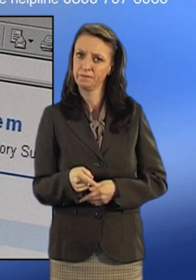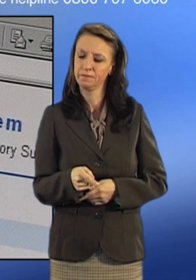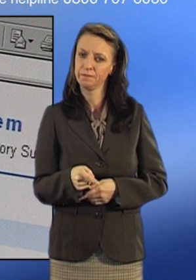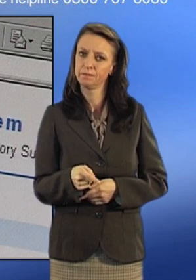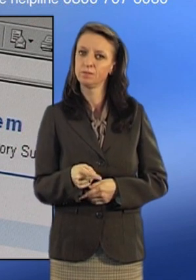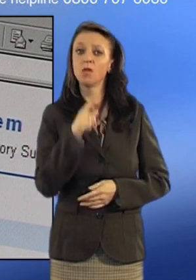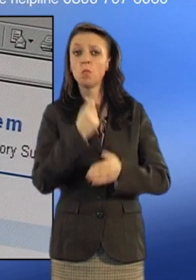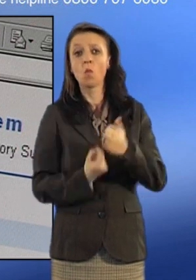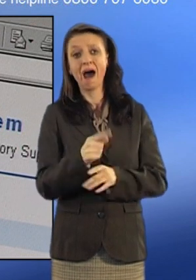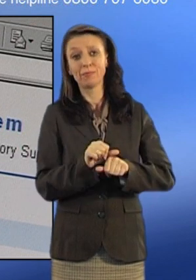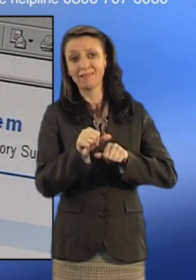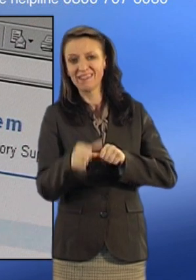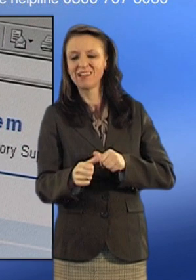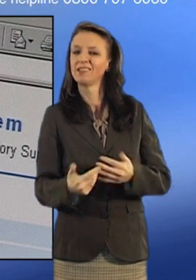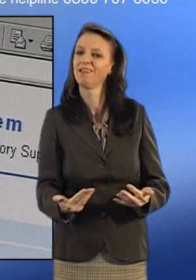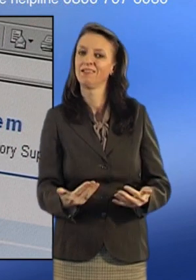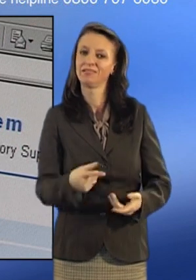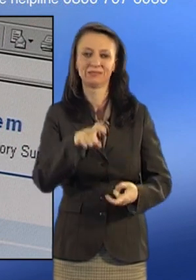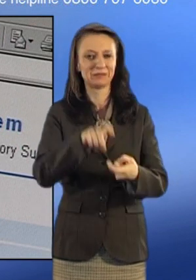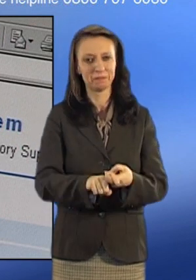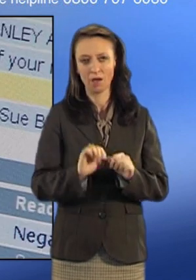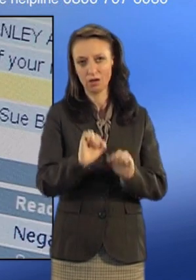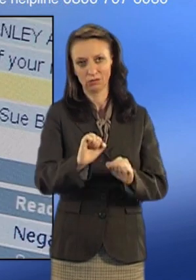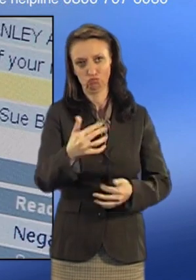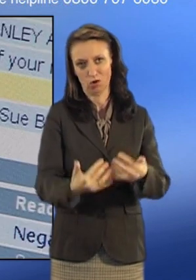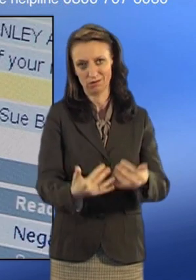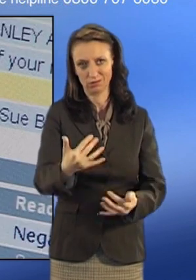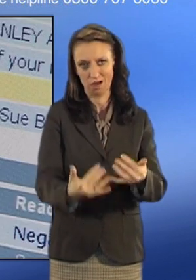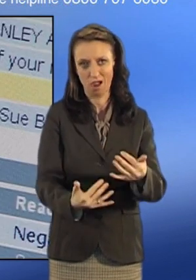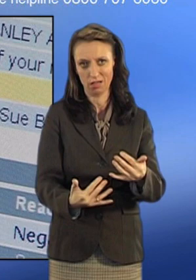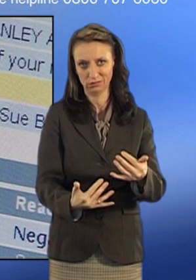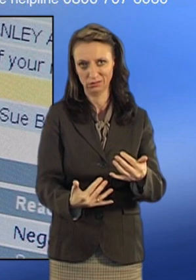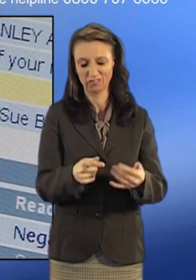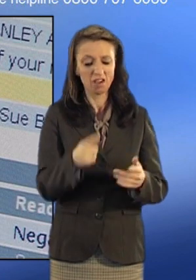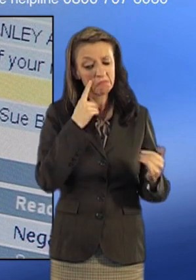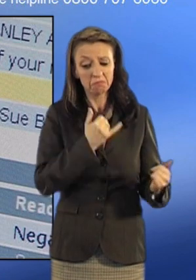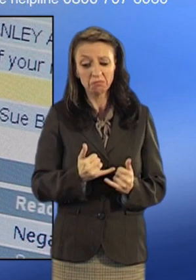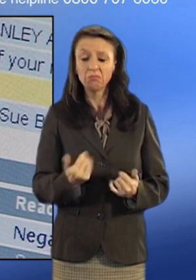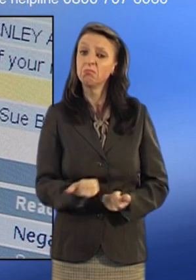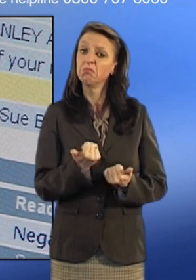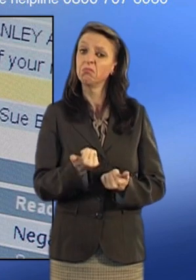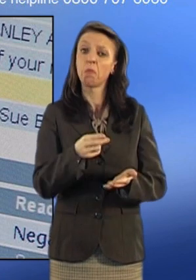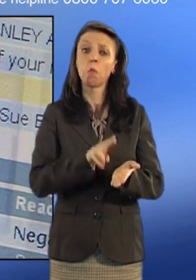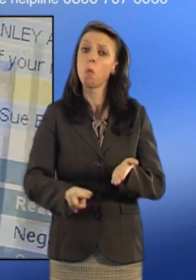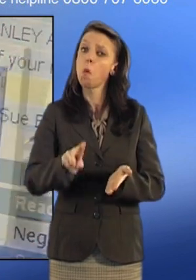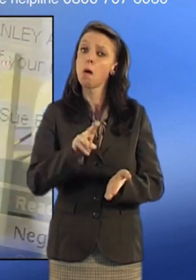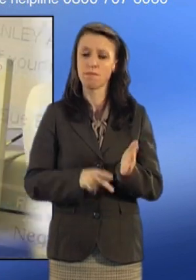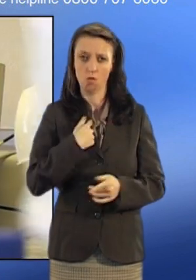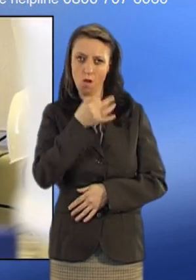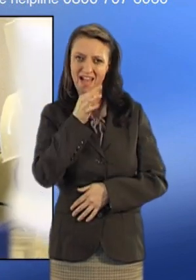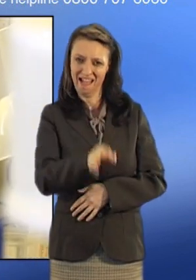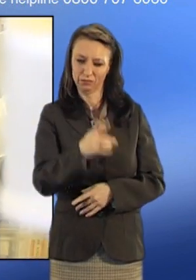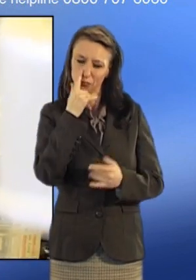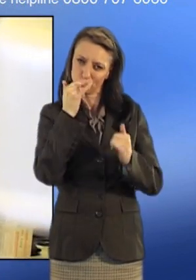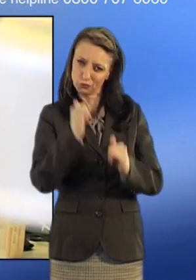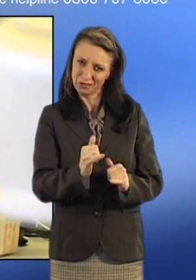What happens next depends on your test results. If it's normal, you'll be invited for rescreening every 2 years until you reach